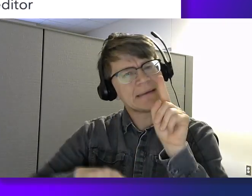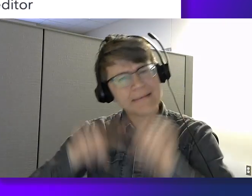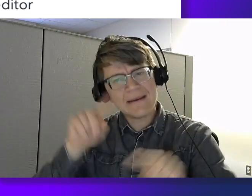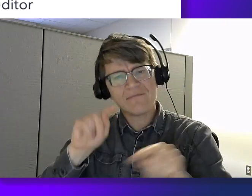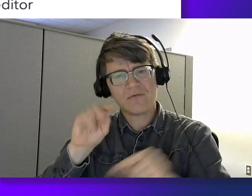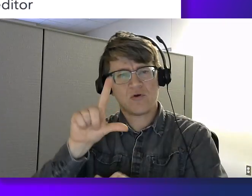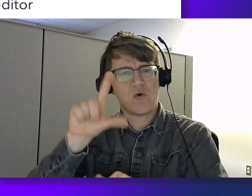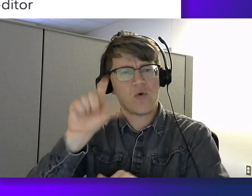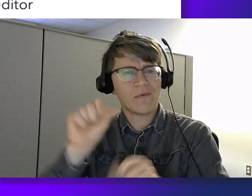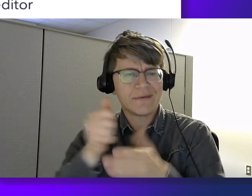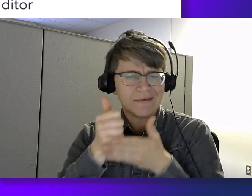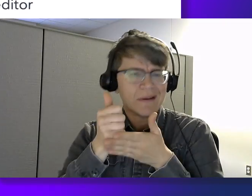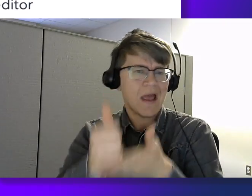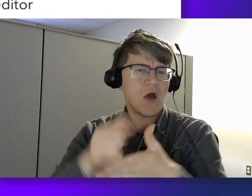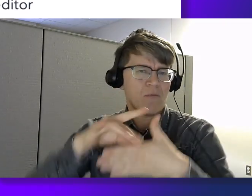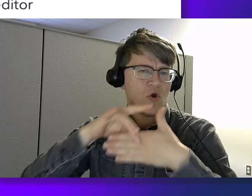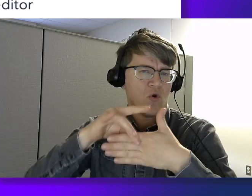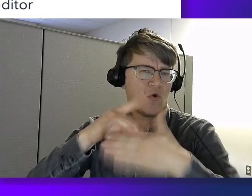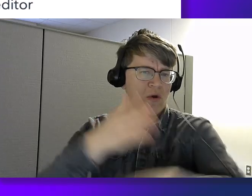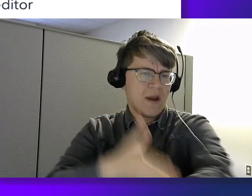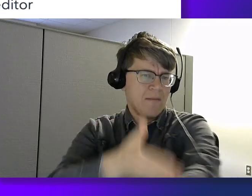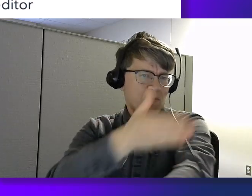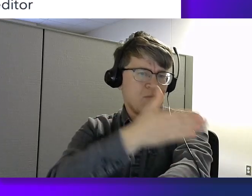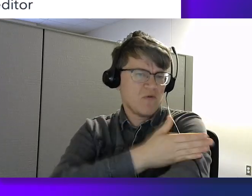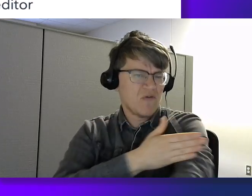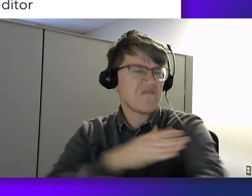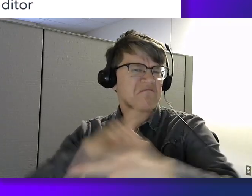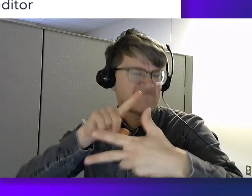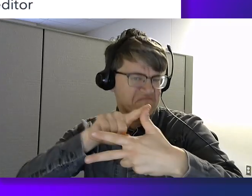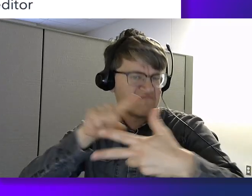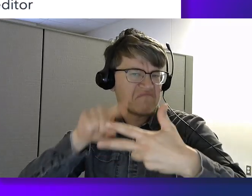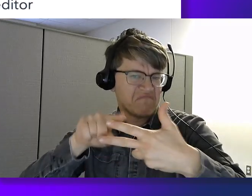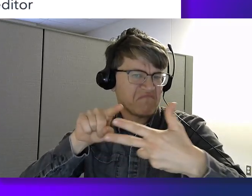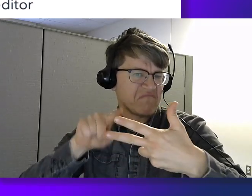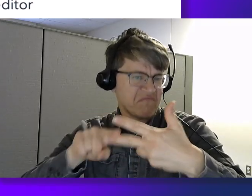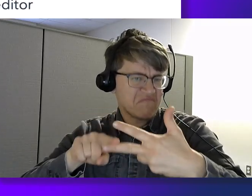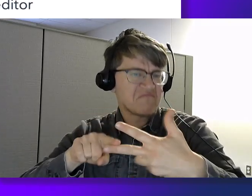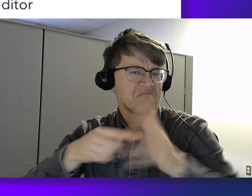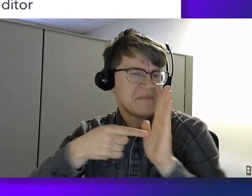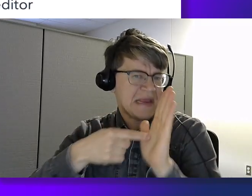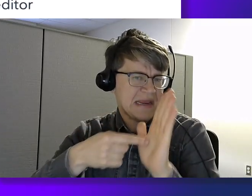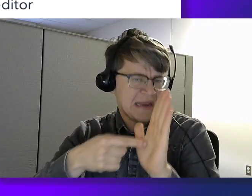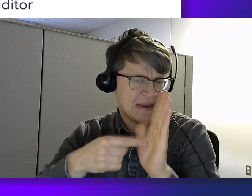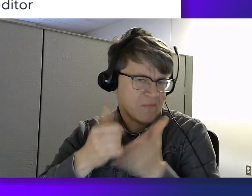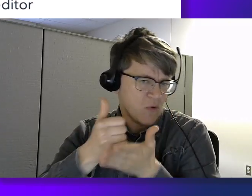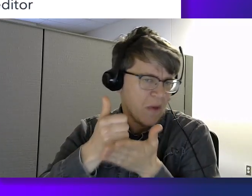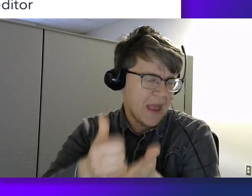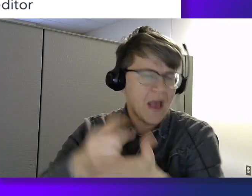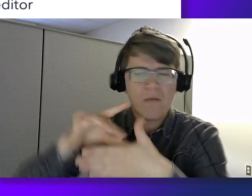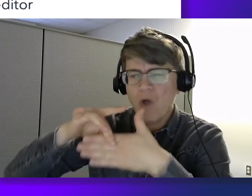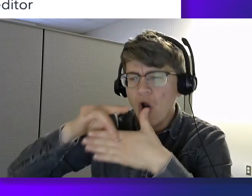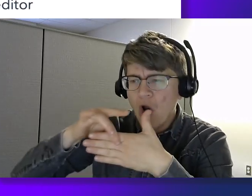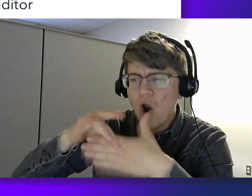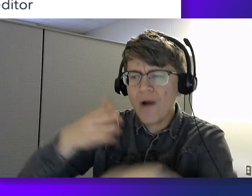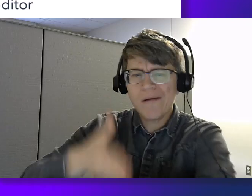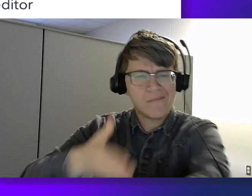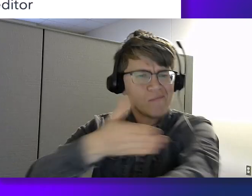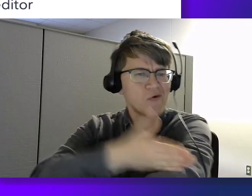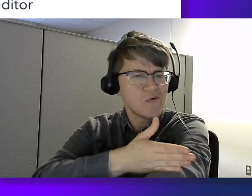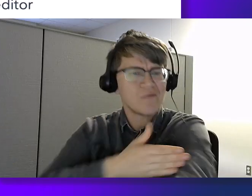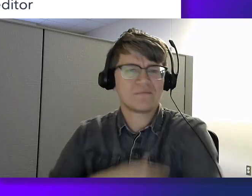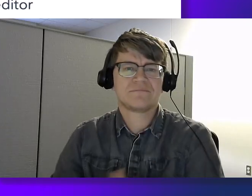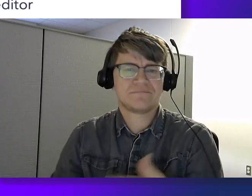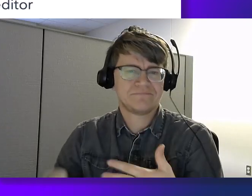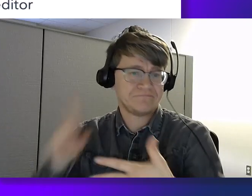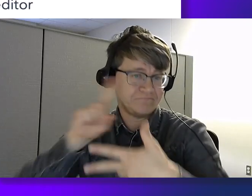help you optimize your content. These tools offer suggestions to improve your content as you write it. The Yoast SEO plugin for